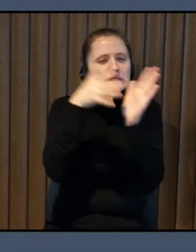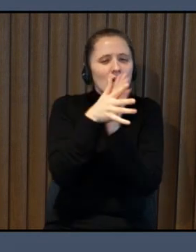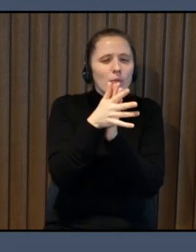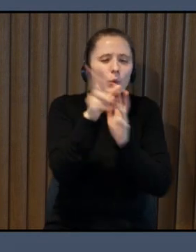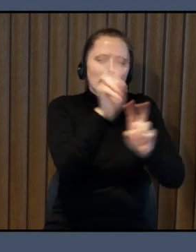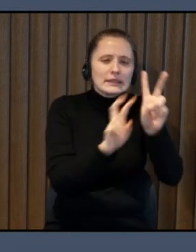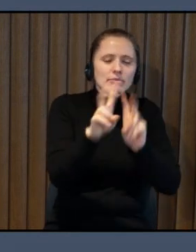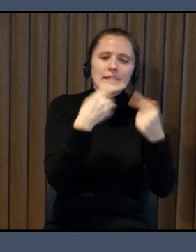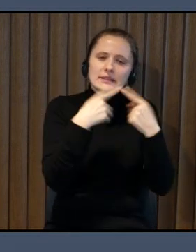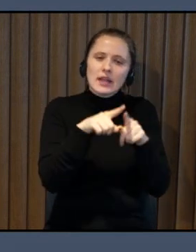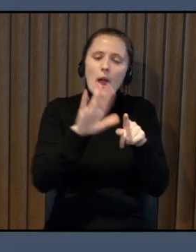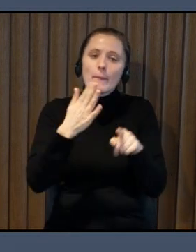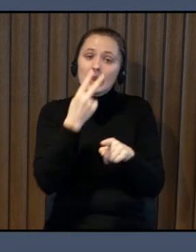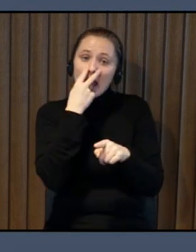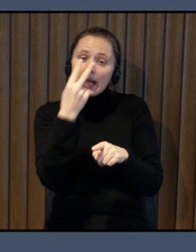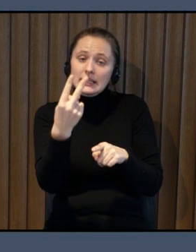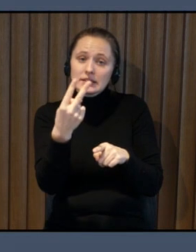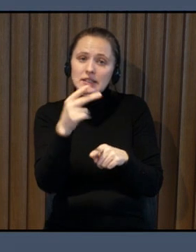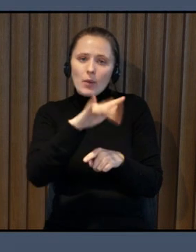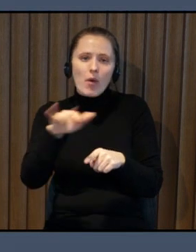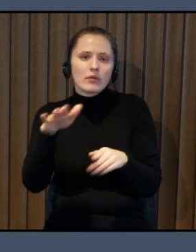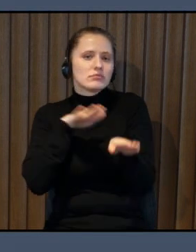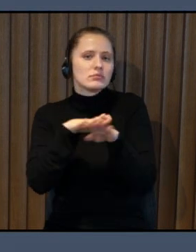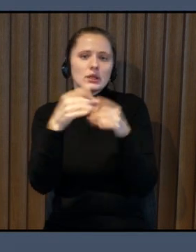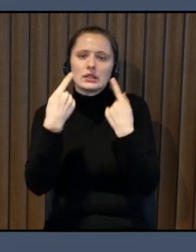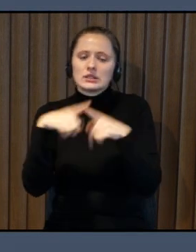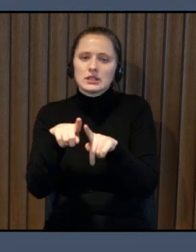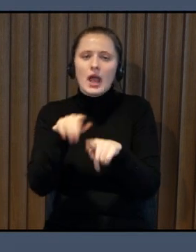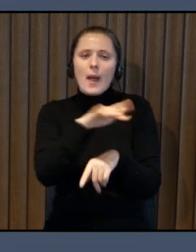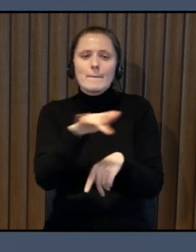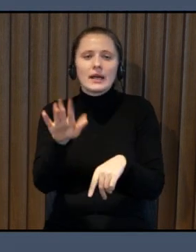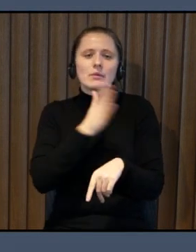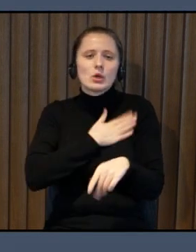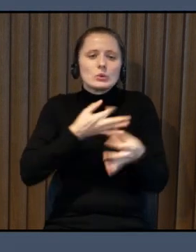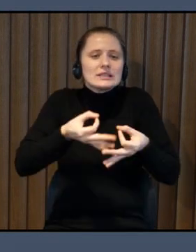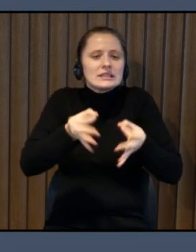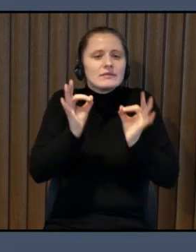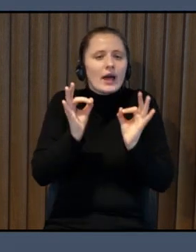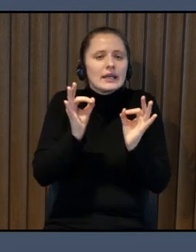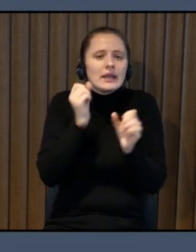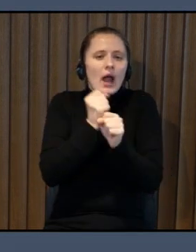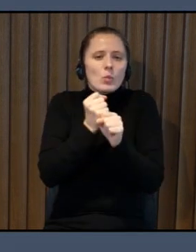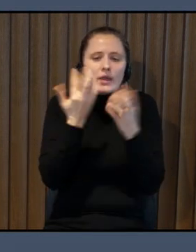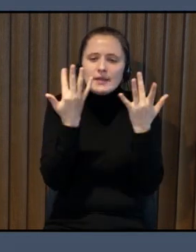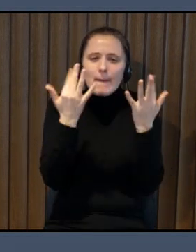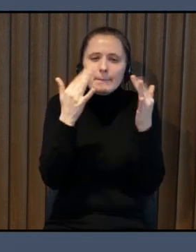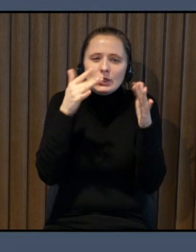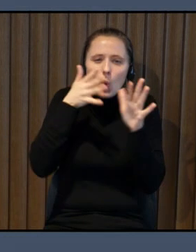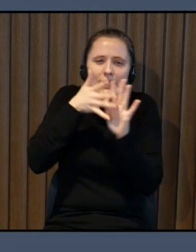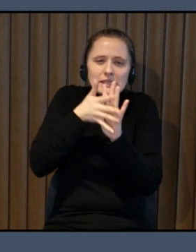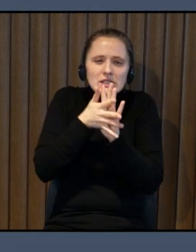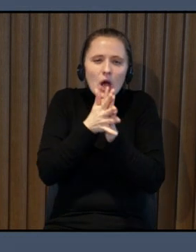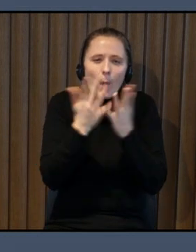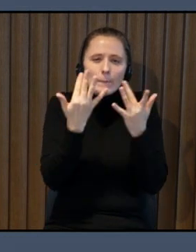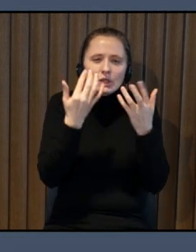children can get to know these works in their own way, and children who have good vision,